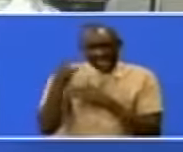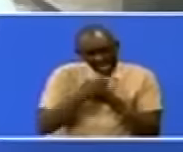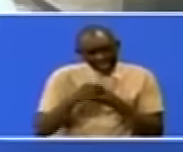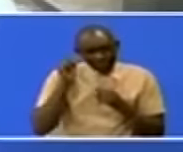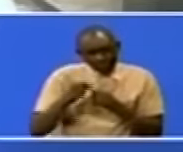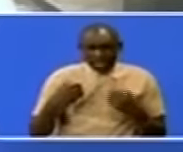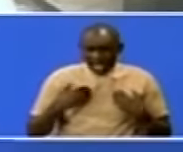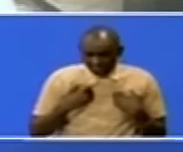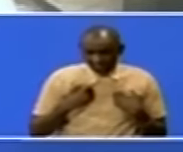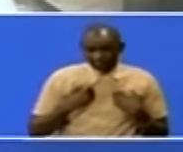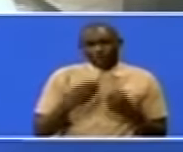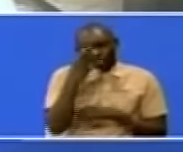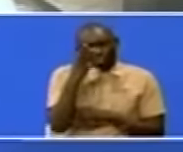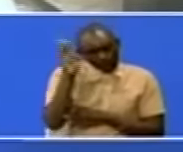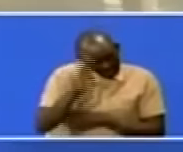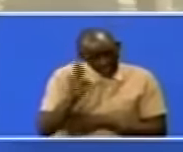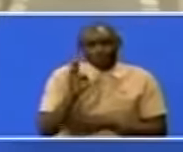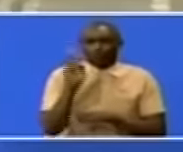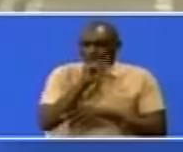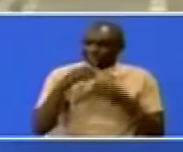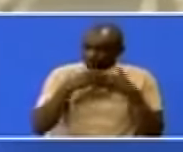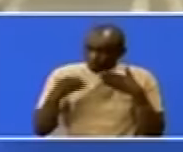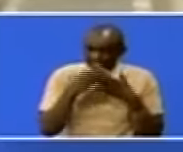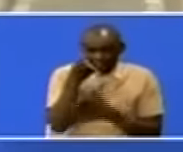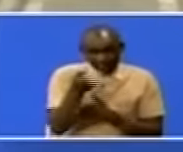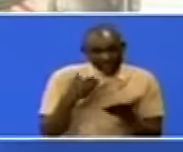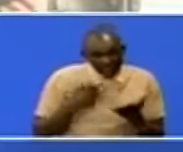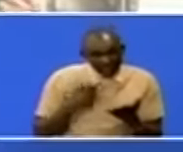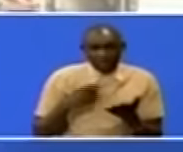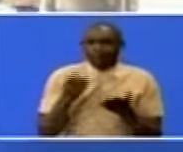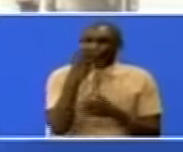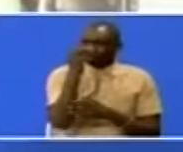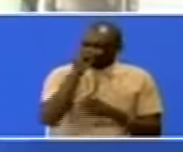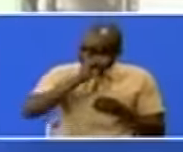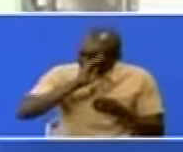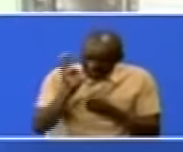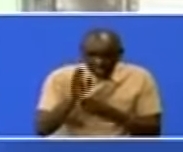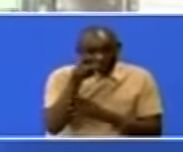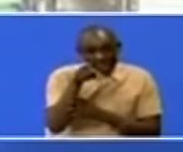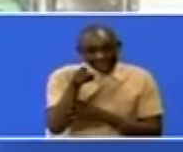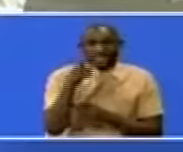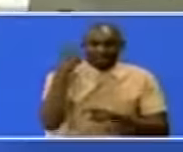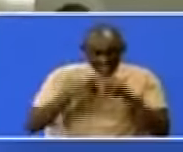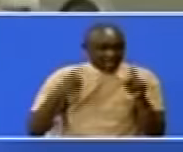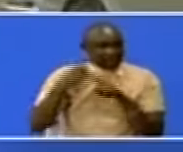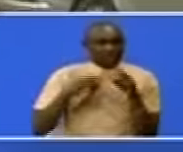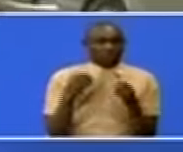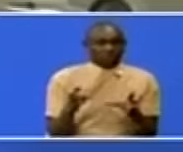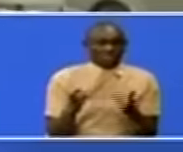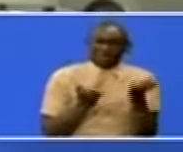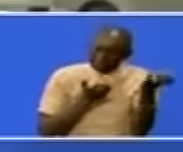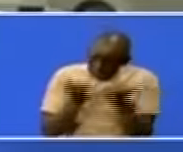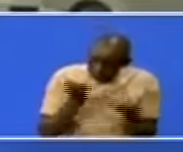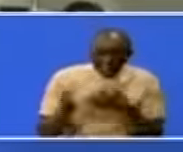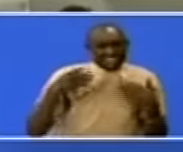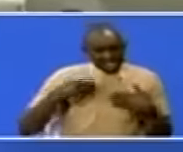a shortfall of $4 billion, translating to about 40 billion shillings each financial year. Businesses have